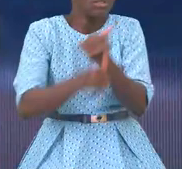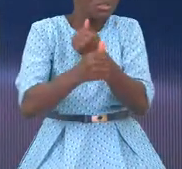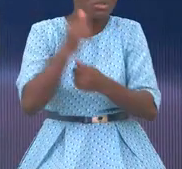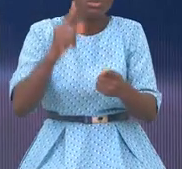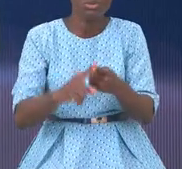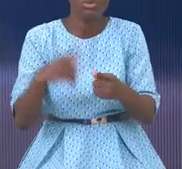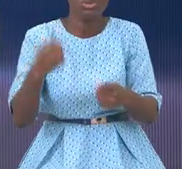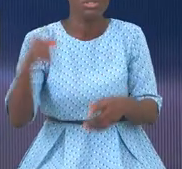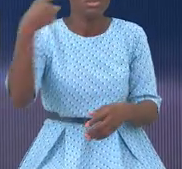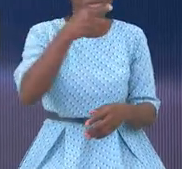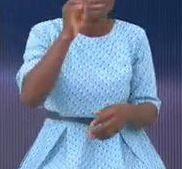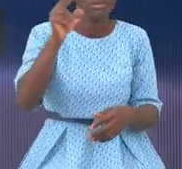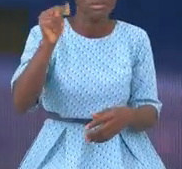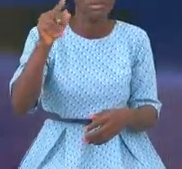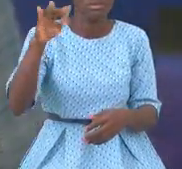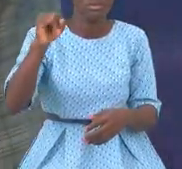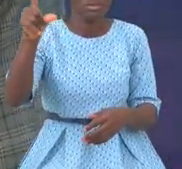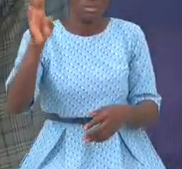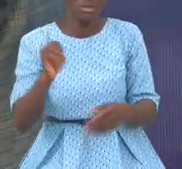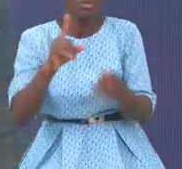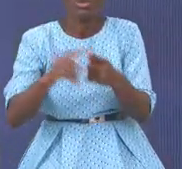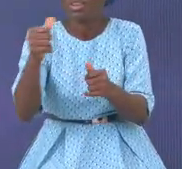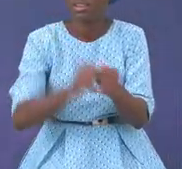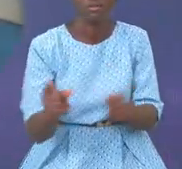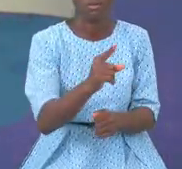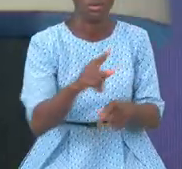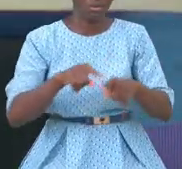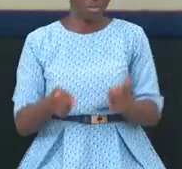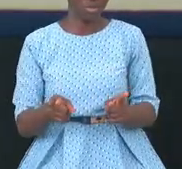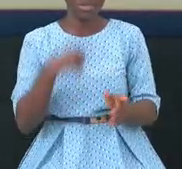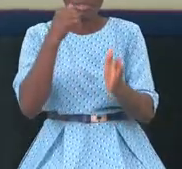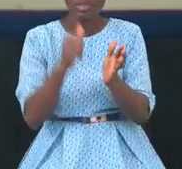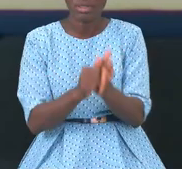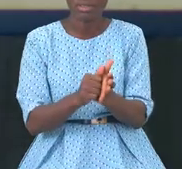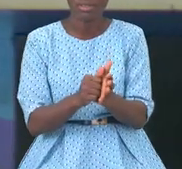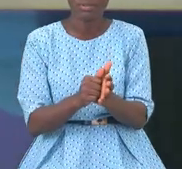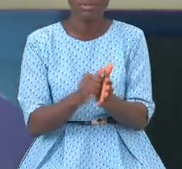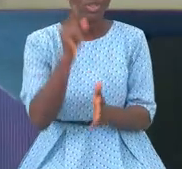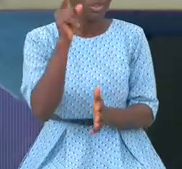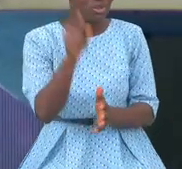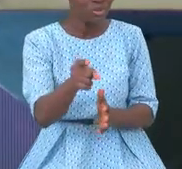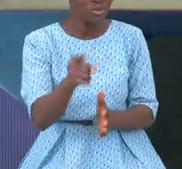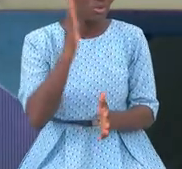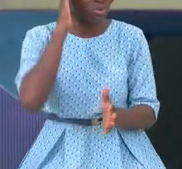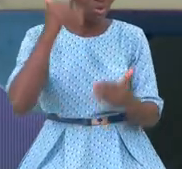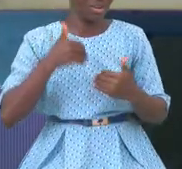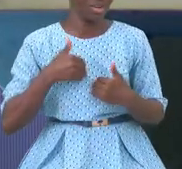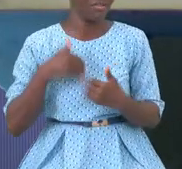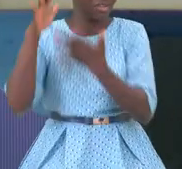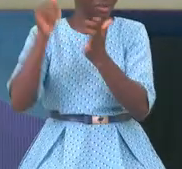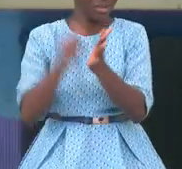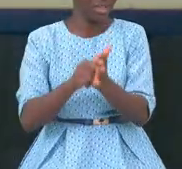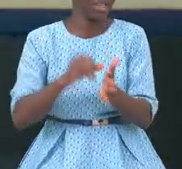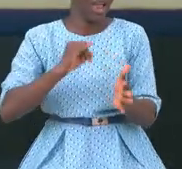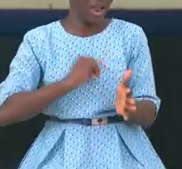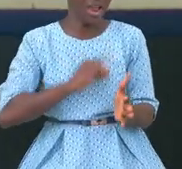look at that, but he said, you would have expected I should have been judged, but you would have expected